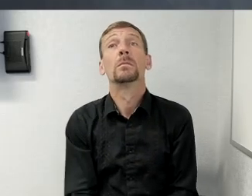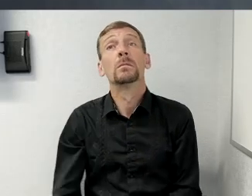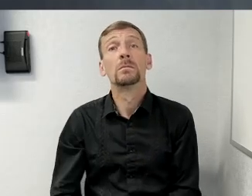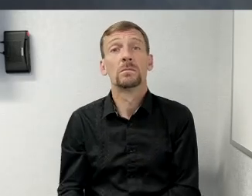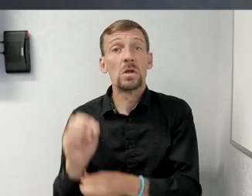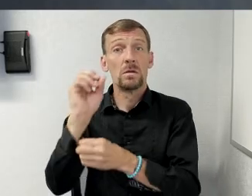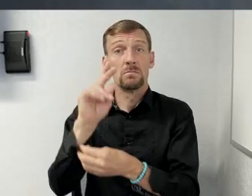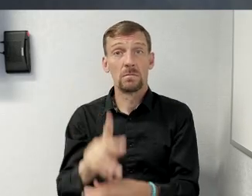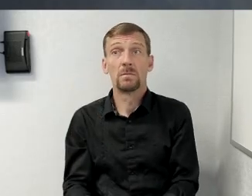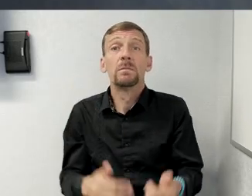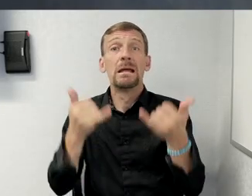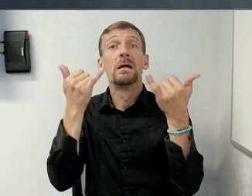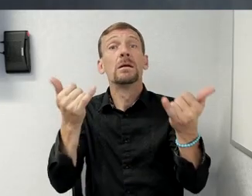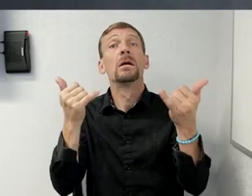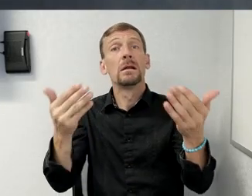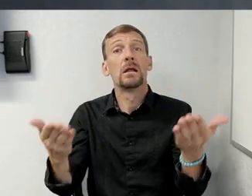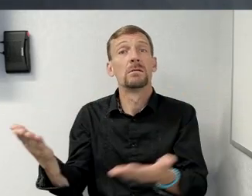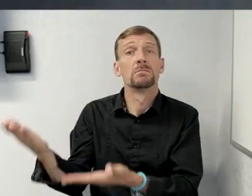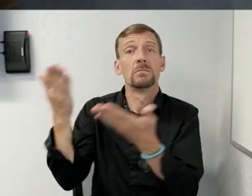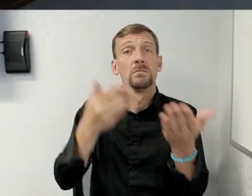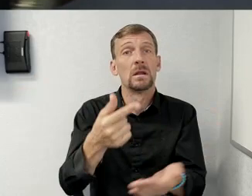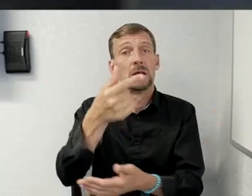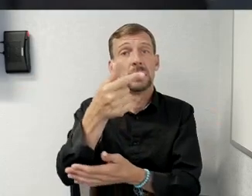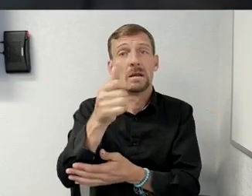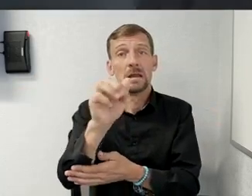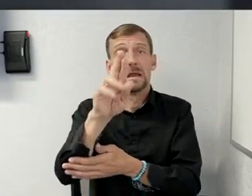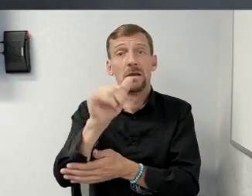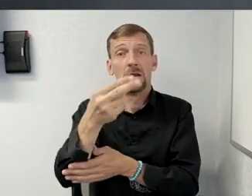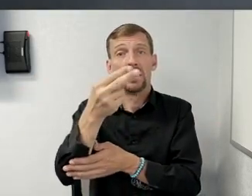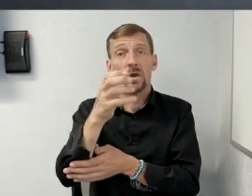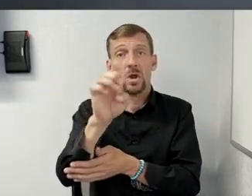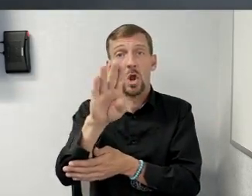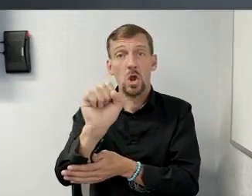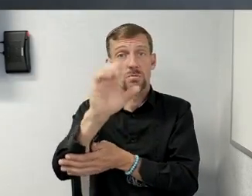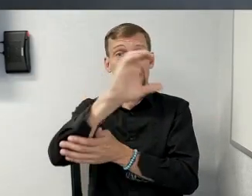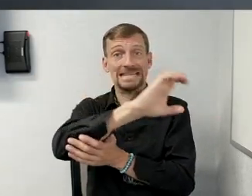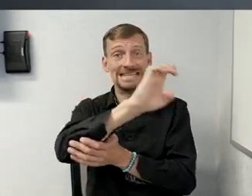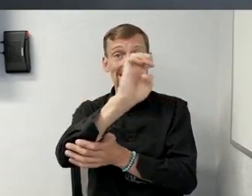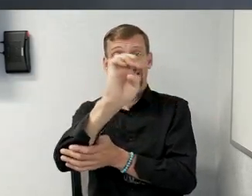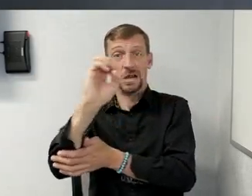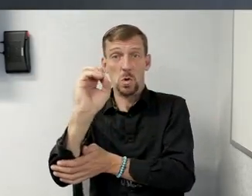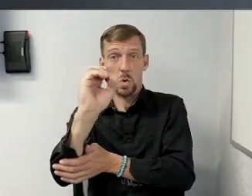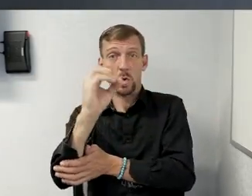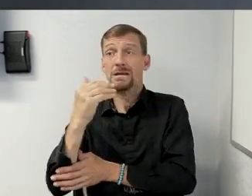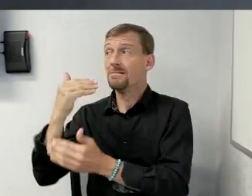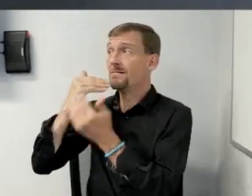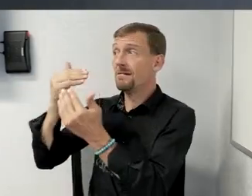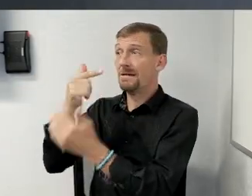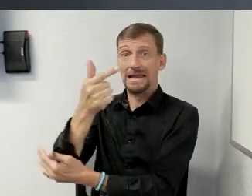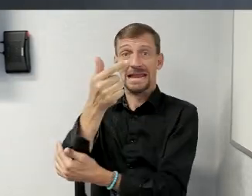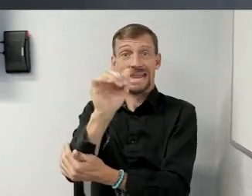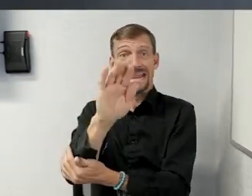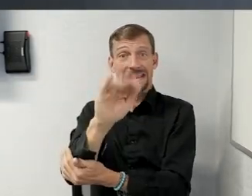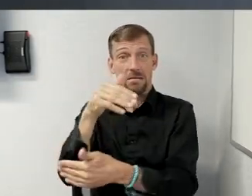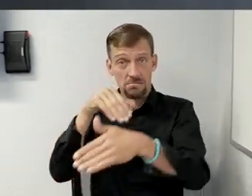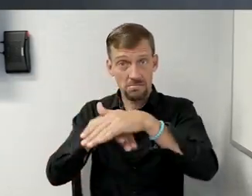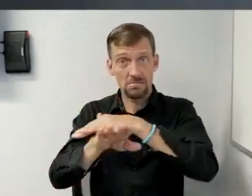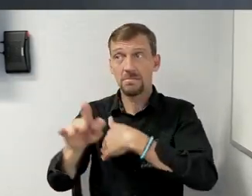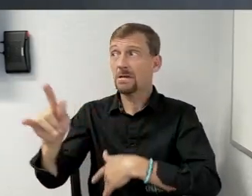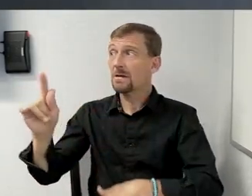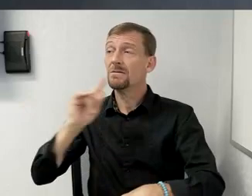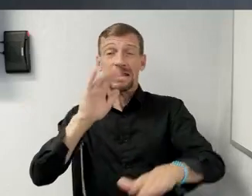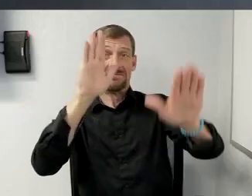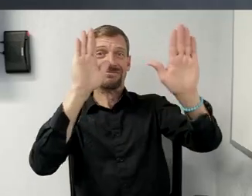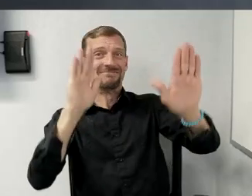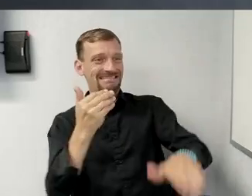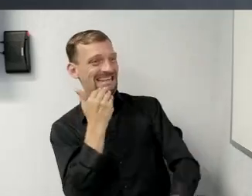All right, at this time, we're going to bring Gary Herbst, our CEO, in. Thank you, Gary. We appreciate yes.